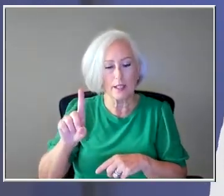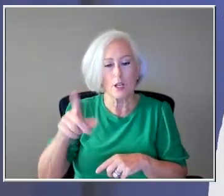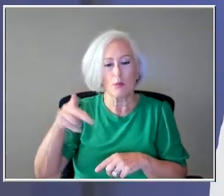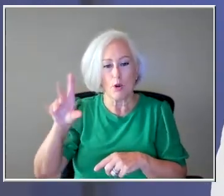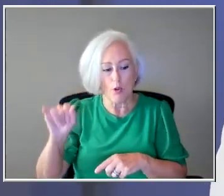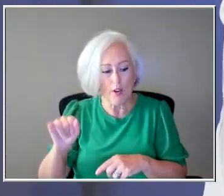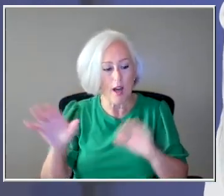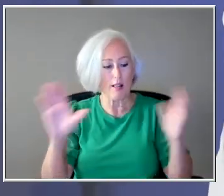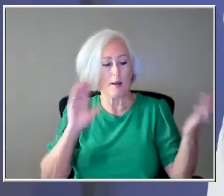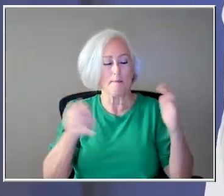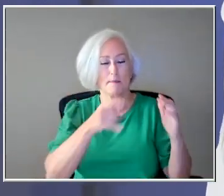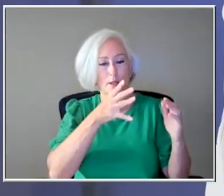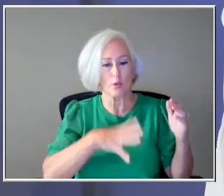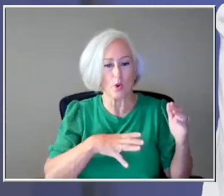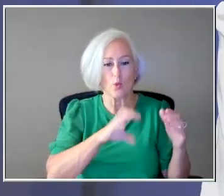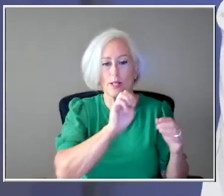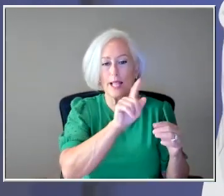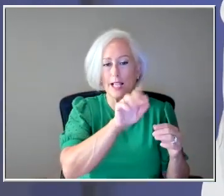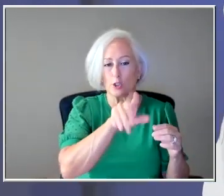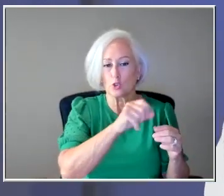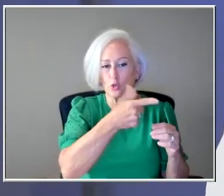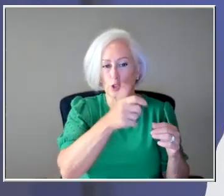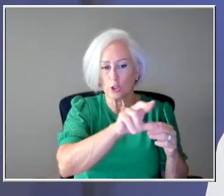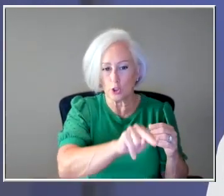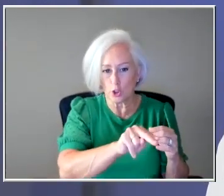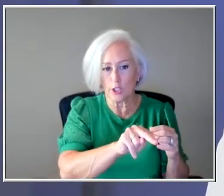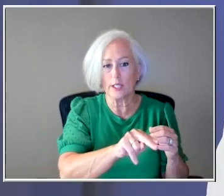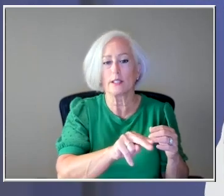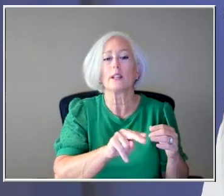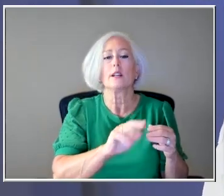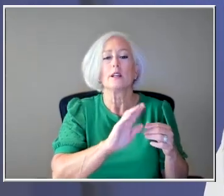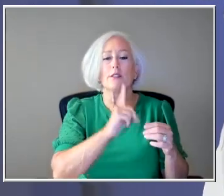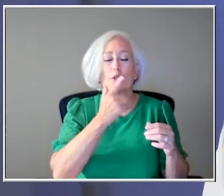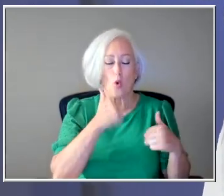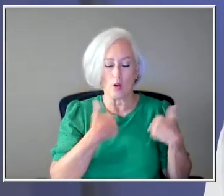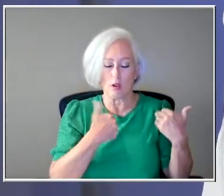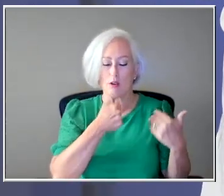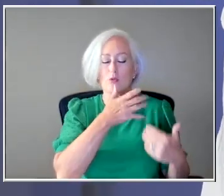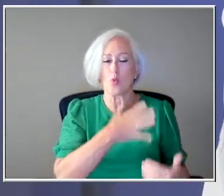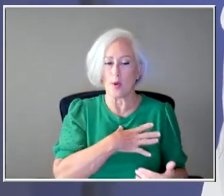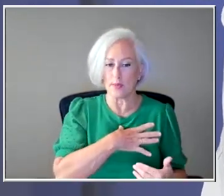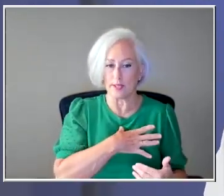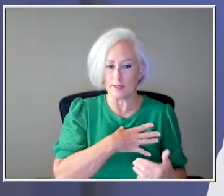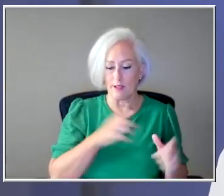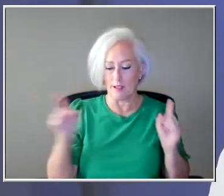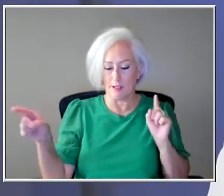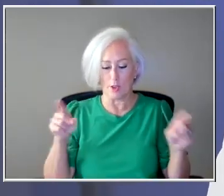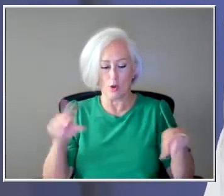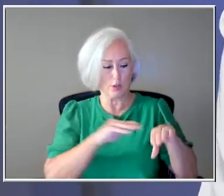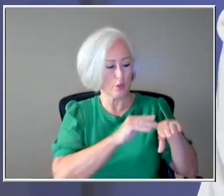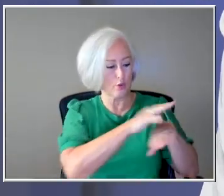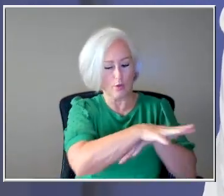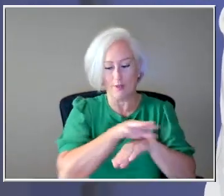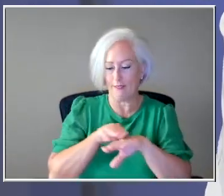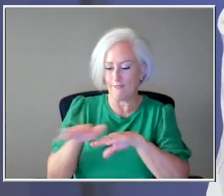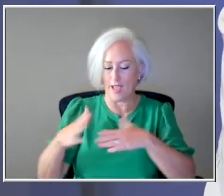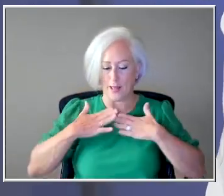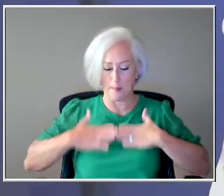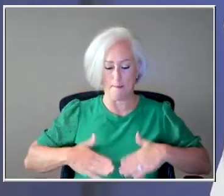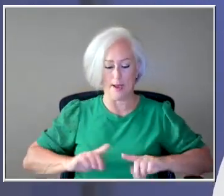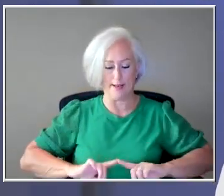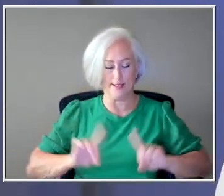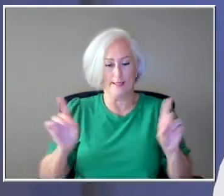in children who become young women. Those have different effects, and you're seeing what